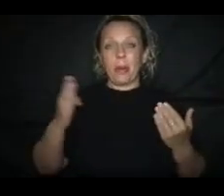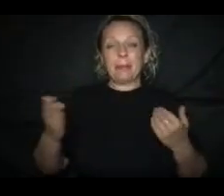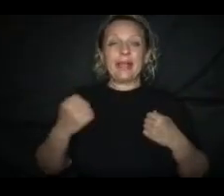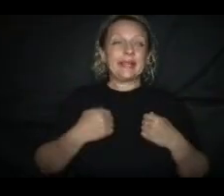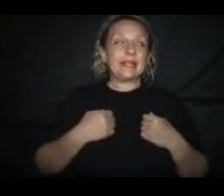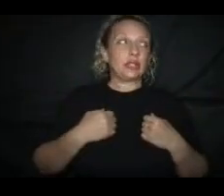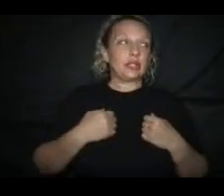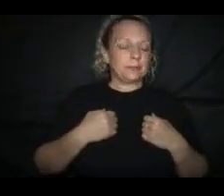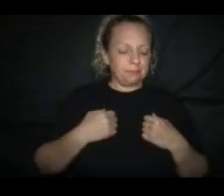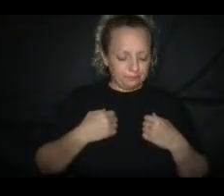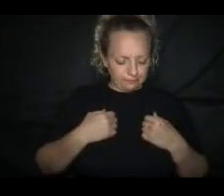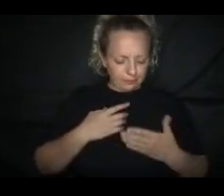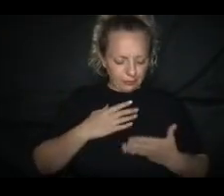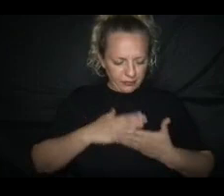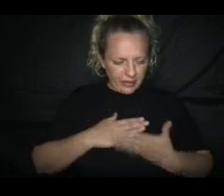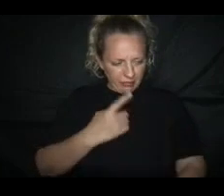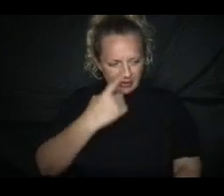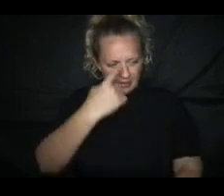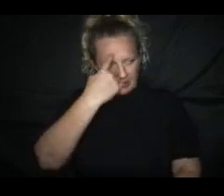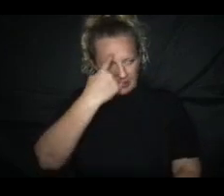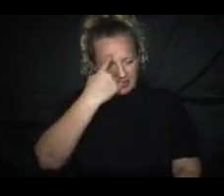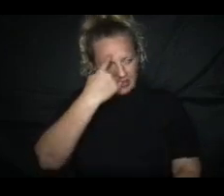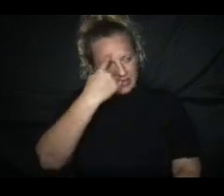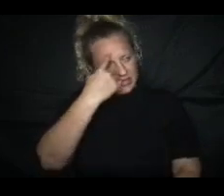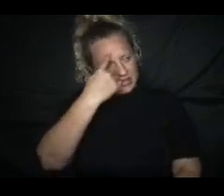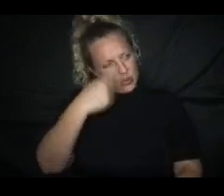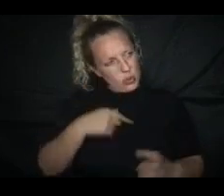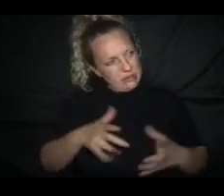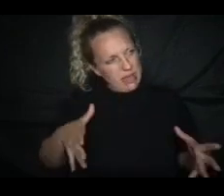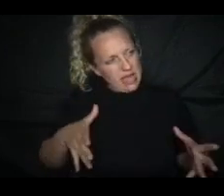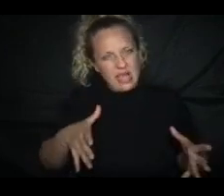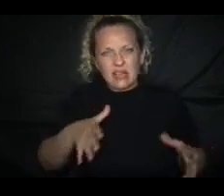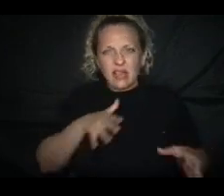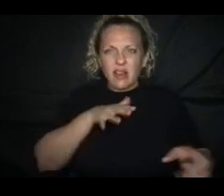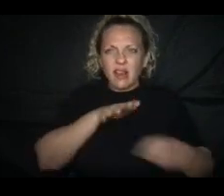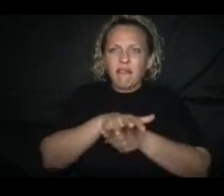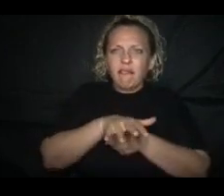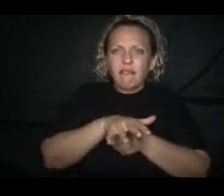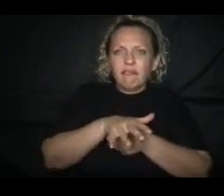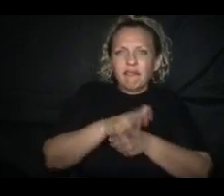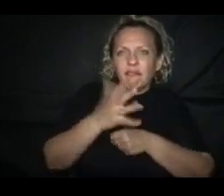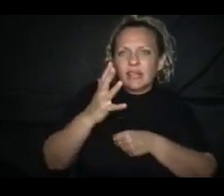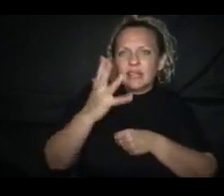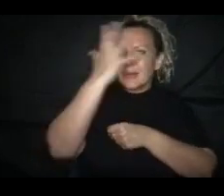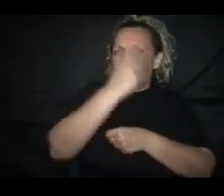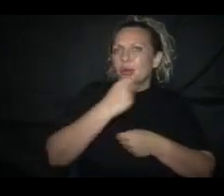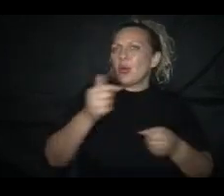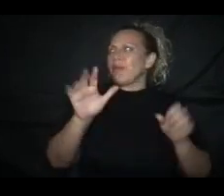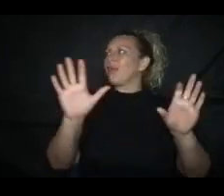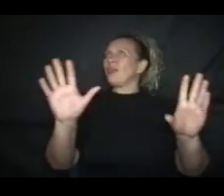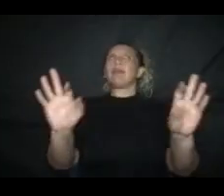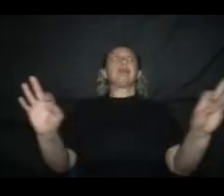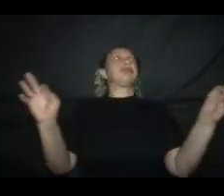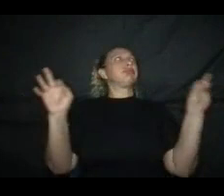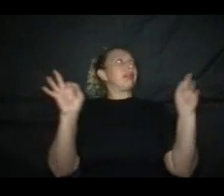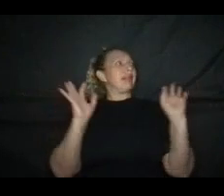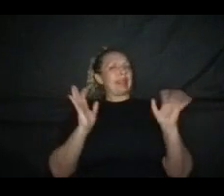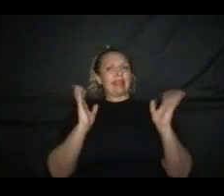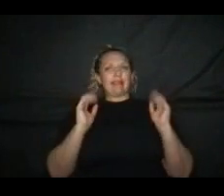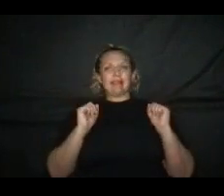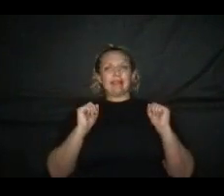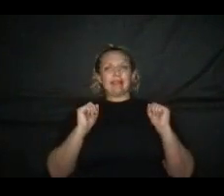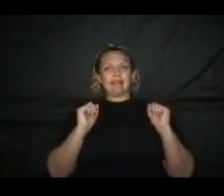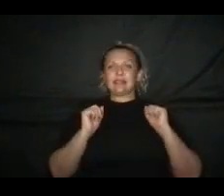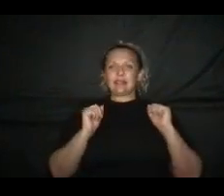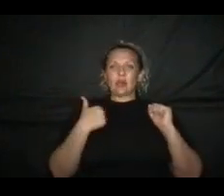think maybe we've expanded enough and it's beautiful the way it is, and we